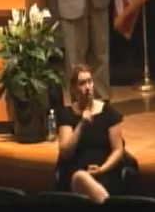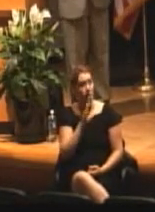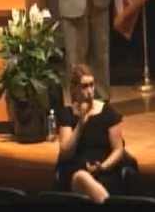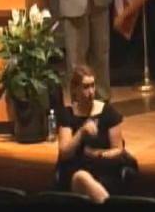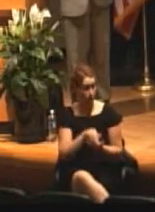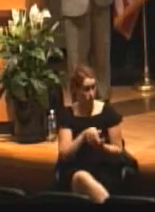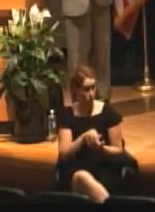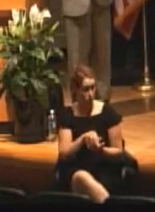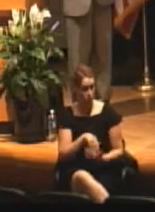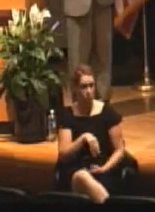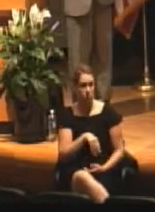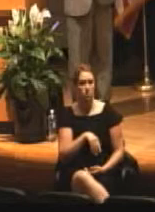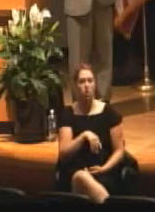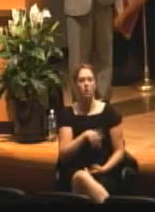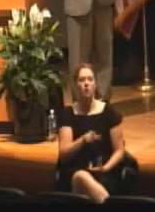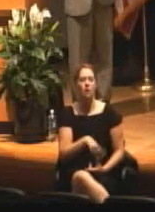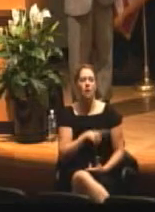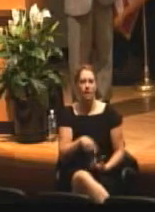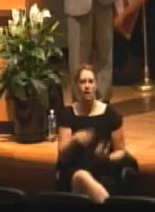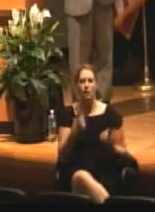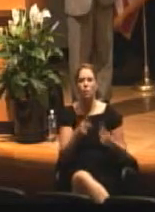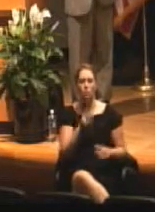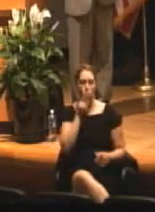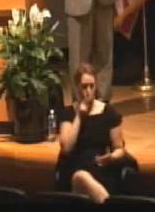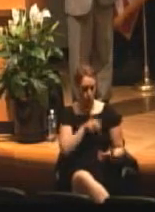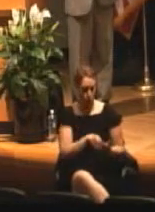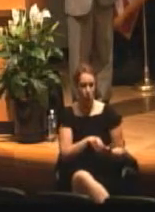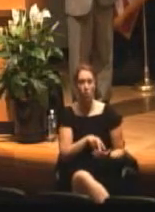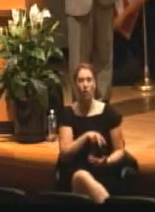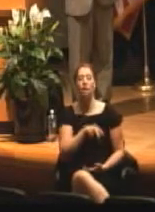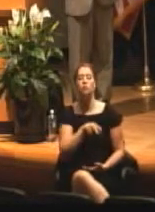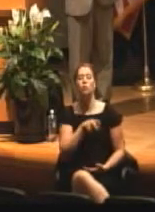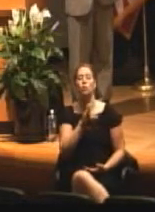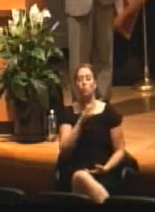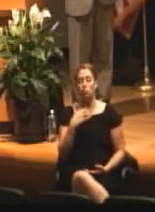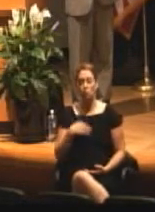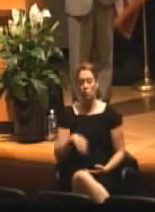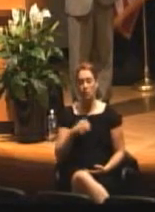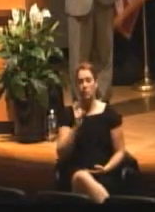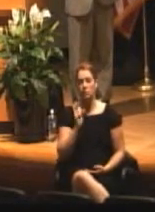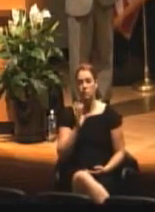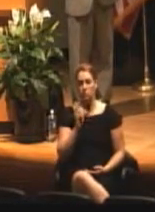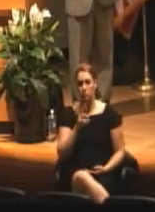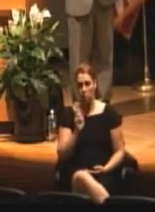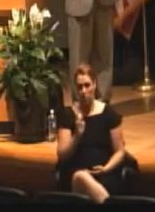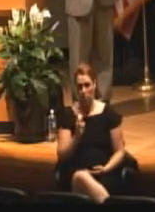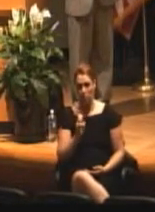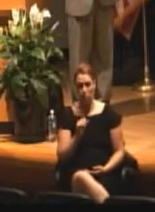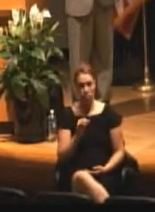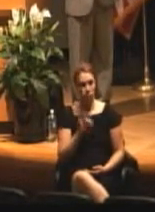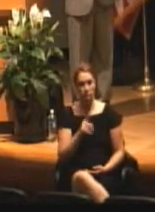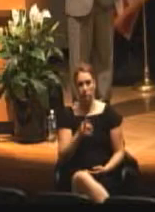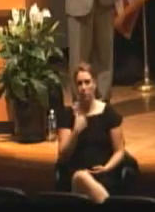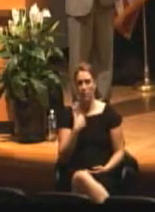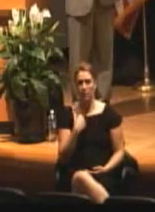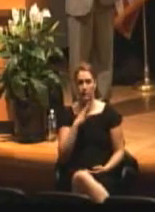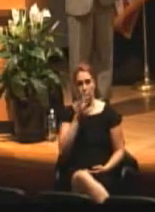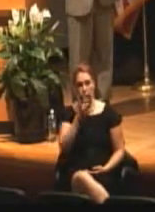$100,000, mm-hmm. And when you look at your interest, your credit score, you got an exceptional credit